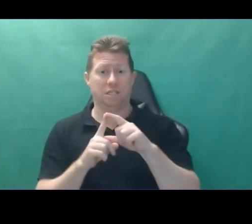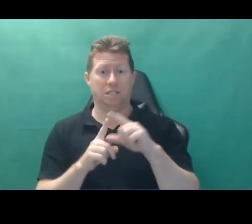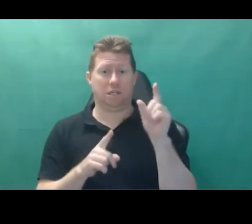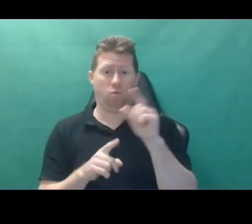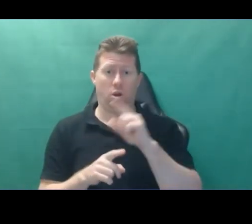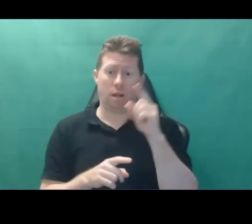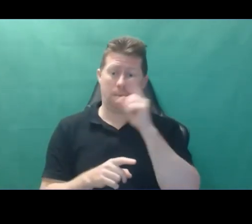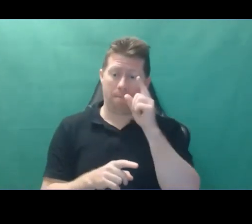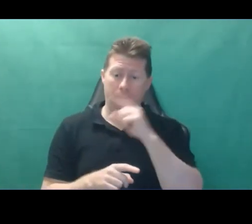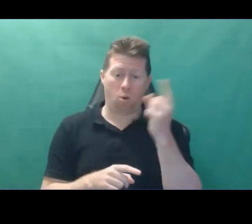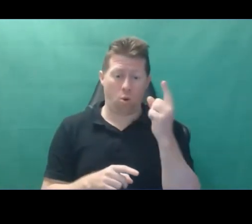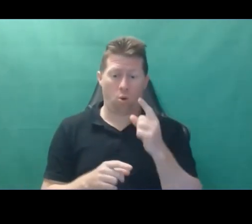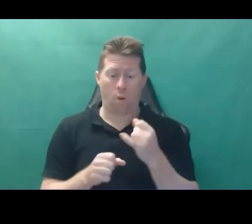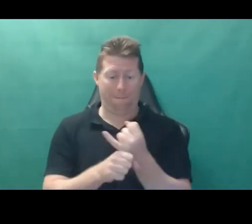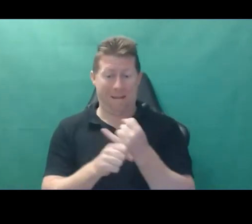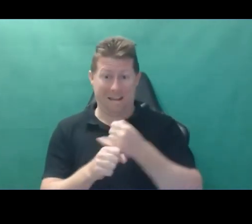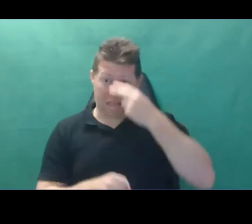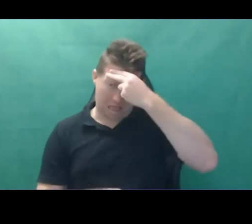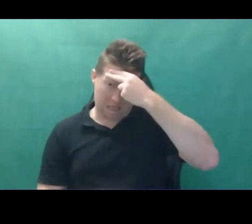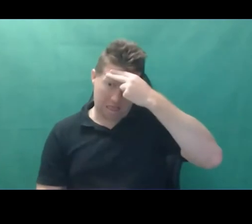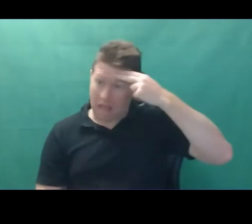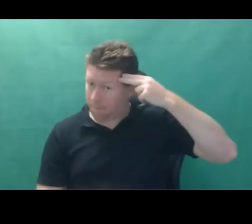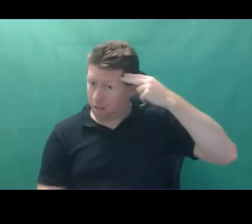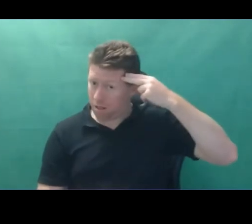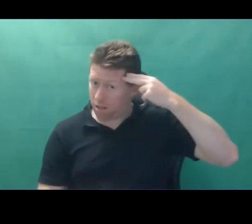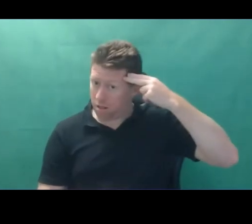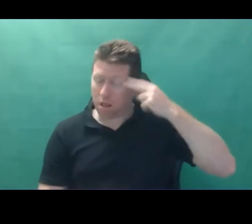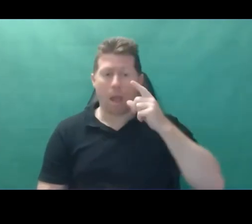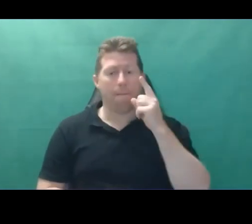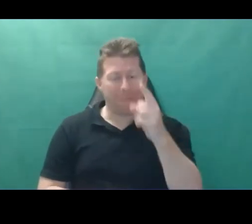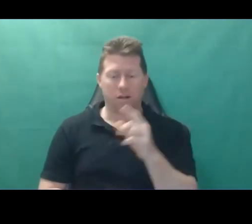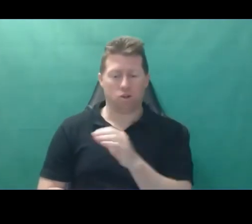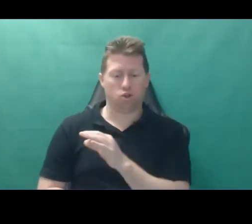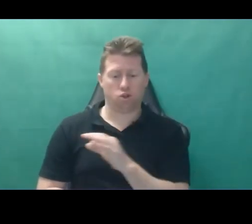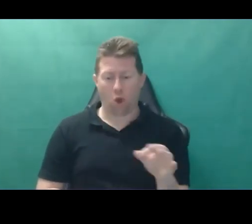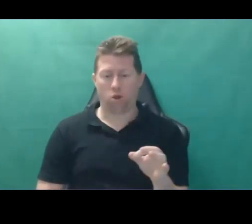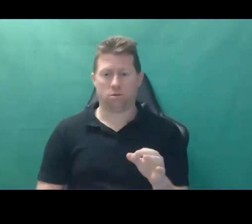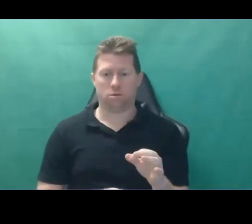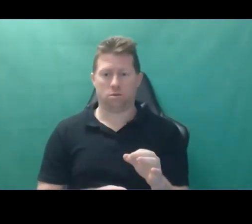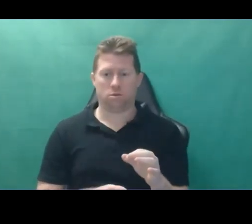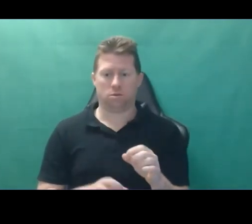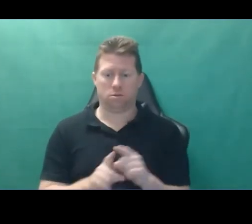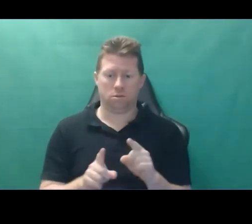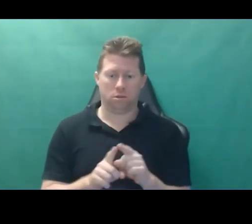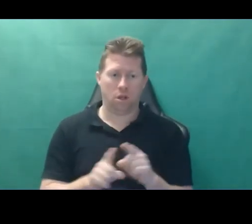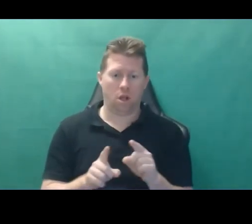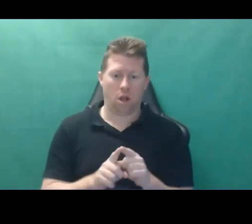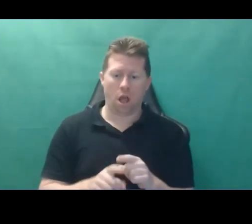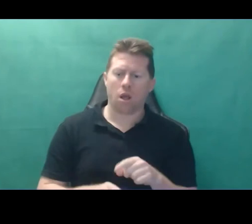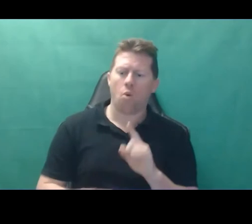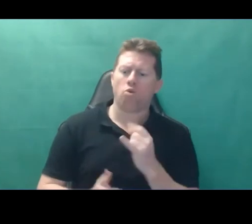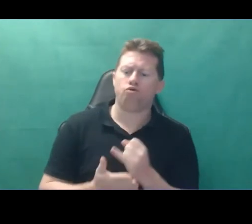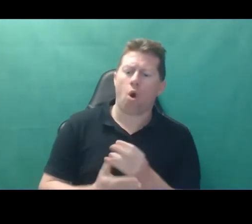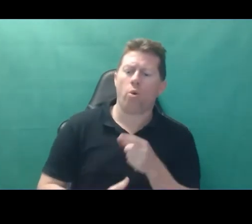labeled neurological conditions, not solely under the microscope of what is wrong with them,